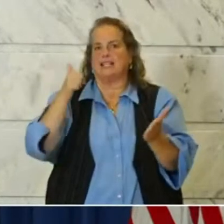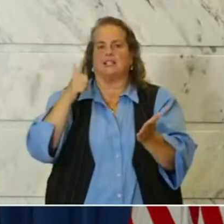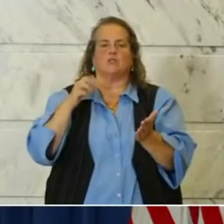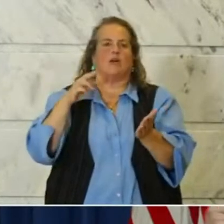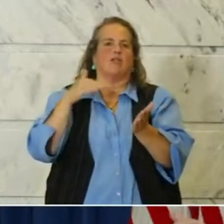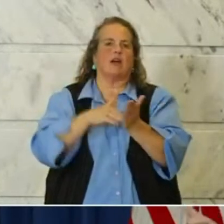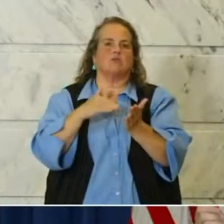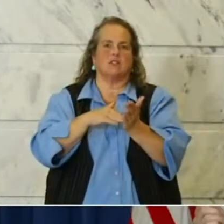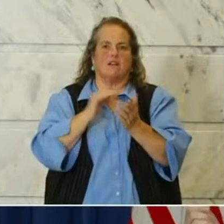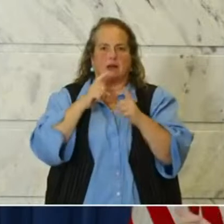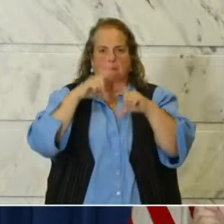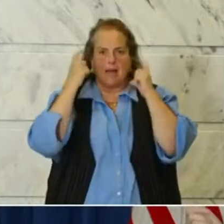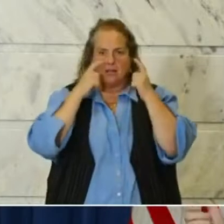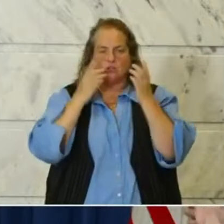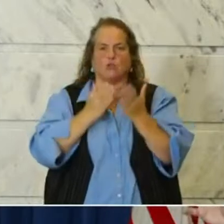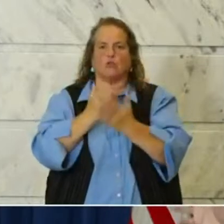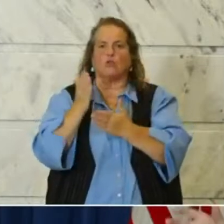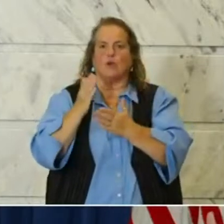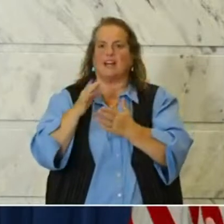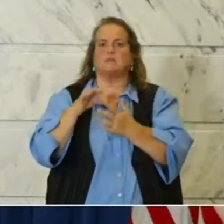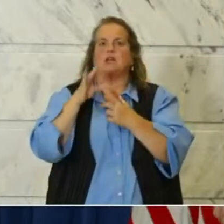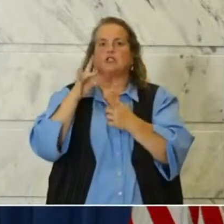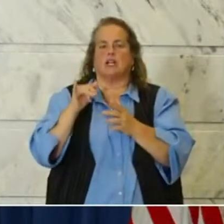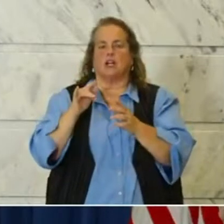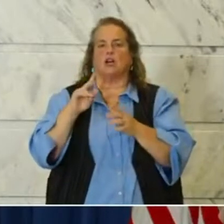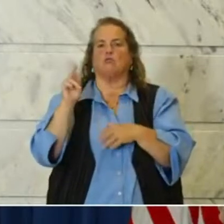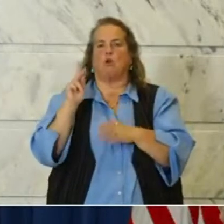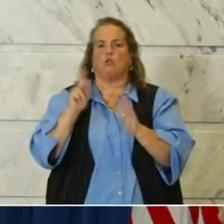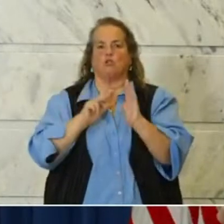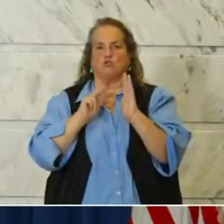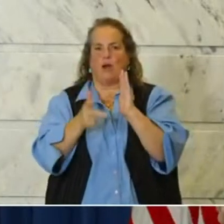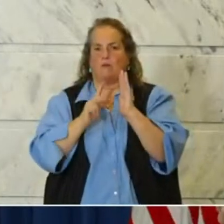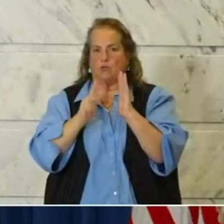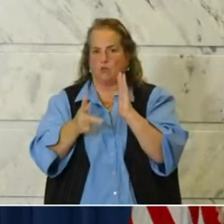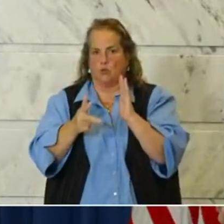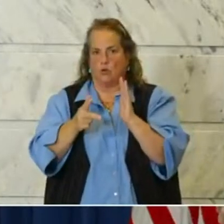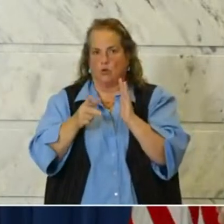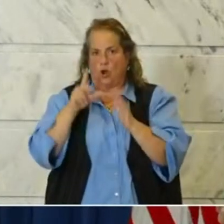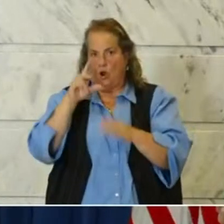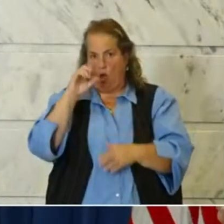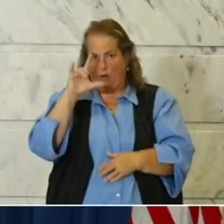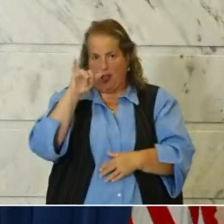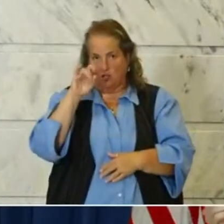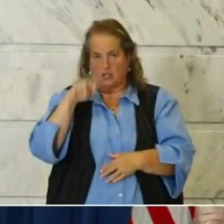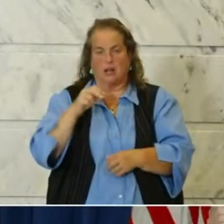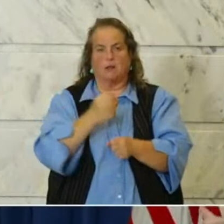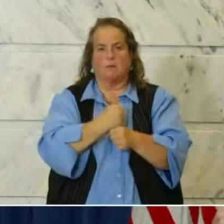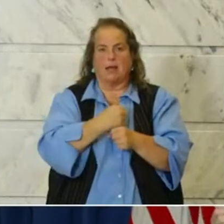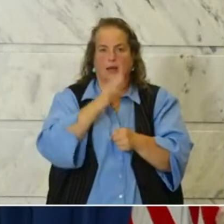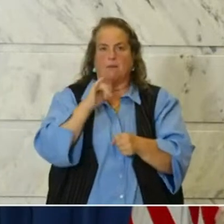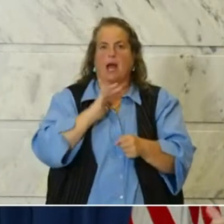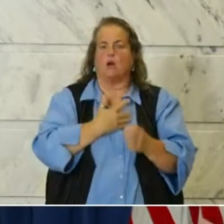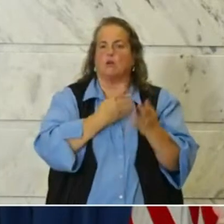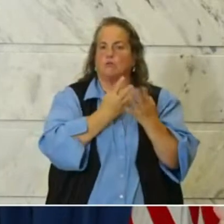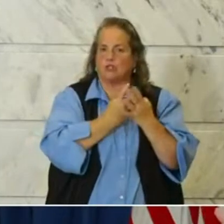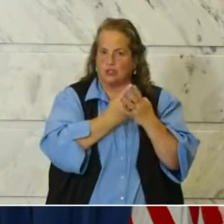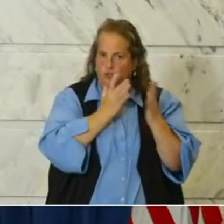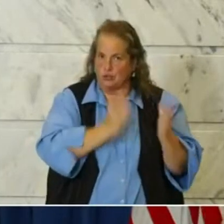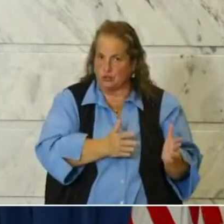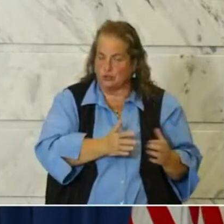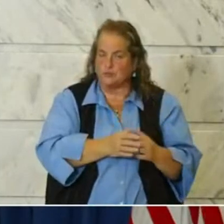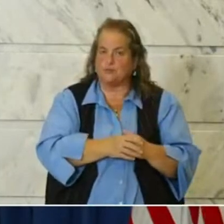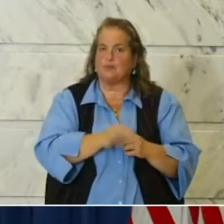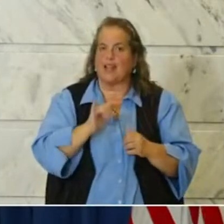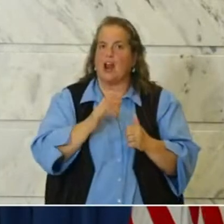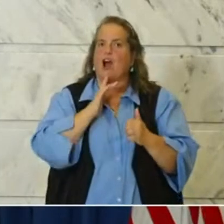of masks through, especially the Kroger drive-through locations. Those have been made by some of our incarcerated Kentuckians